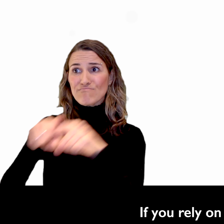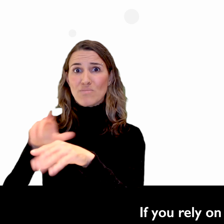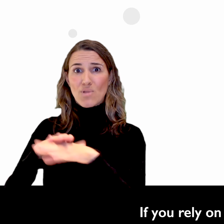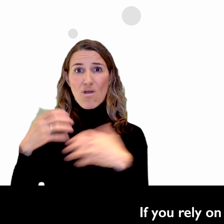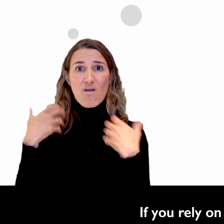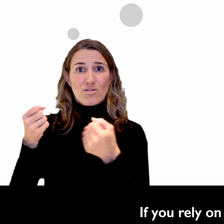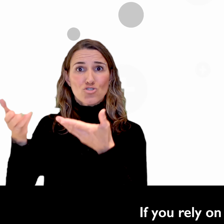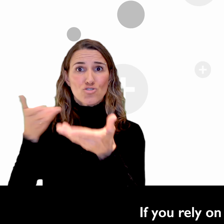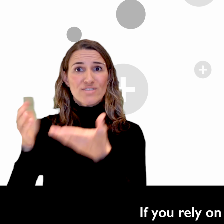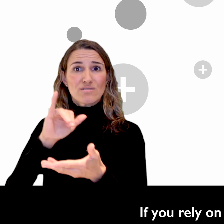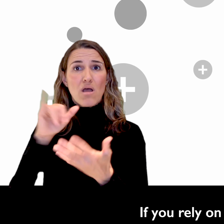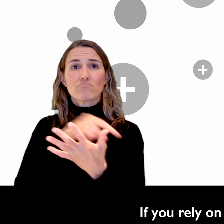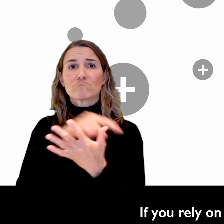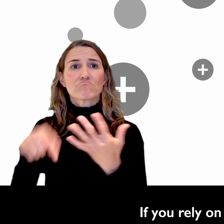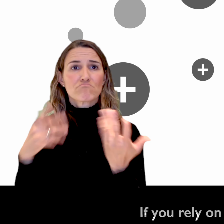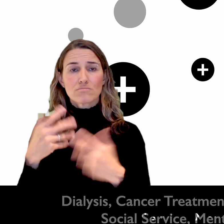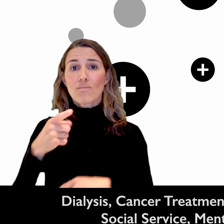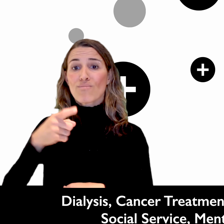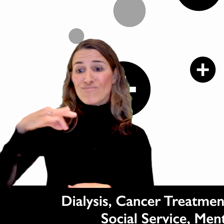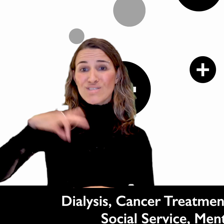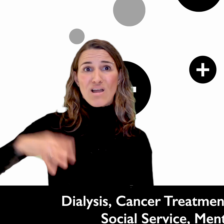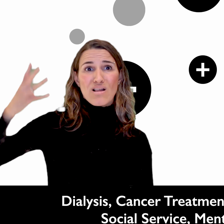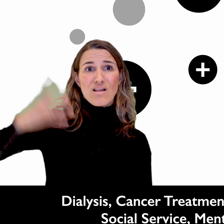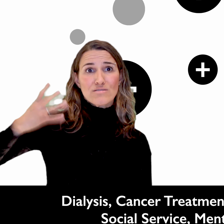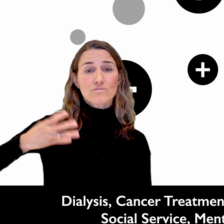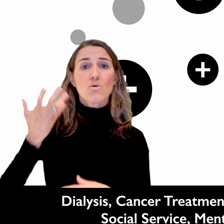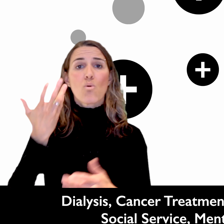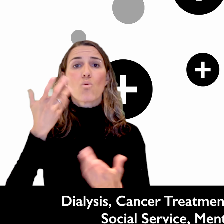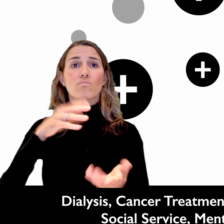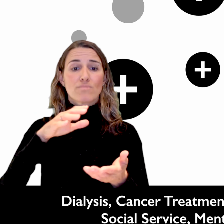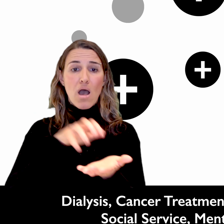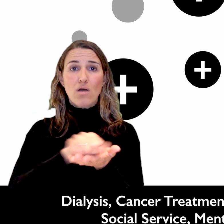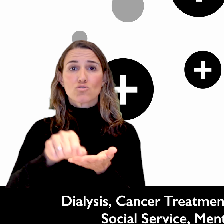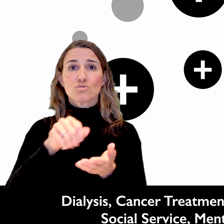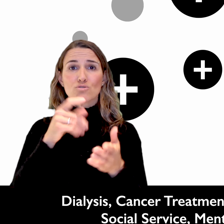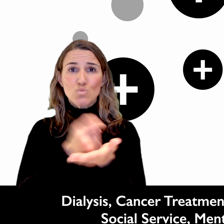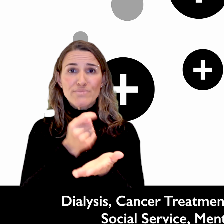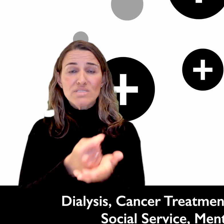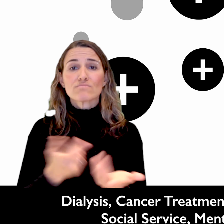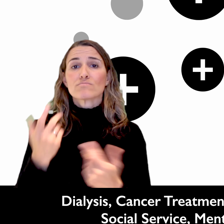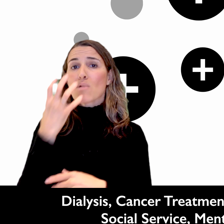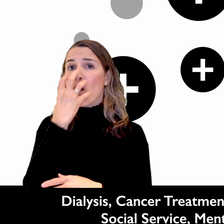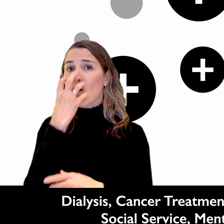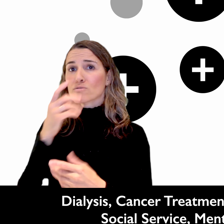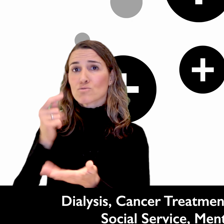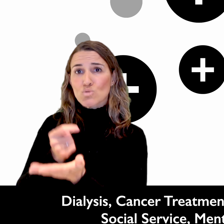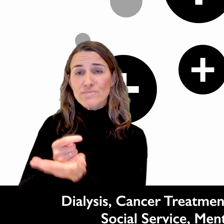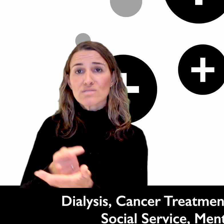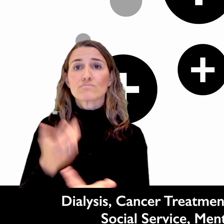and tips we've given you in this video should provide you with confidence in your emergency plan.